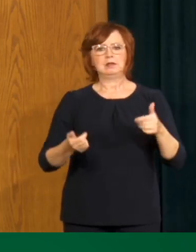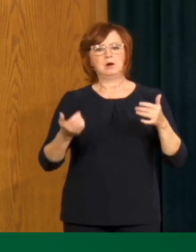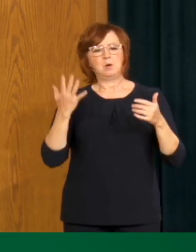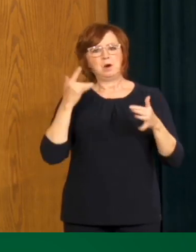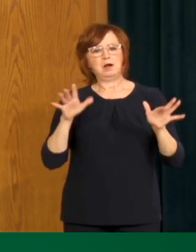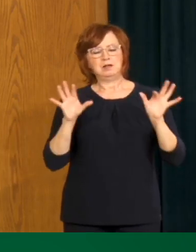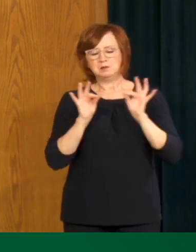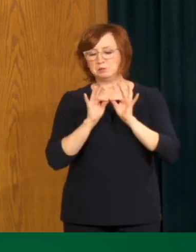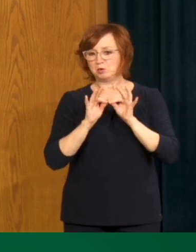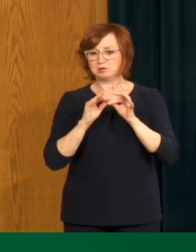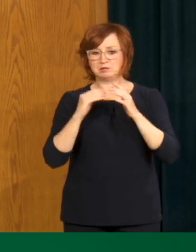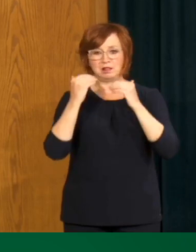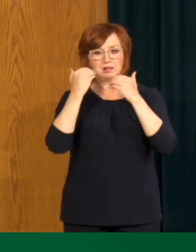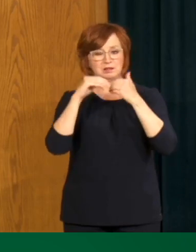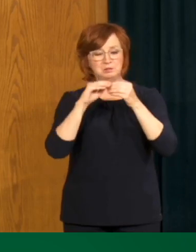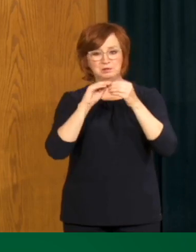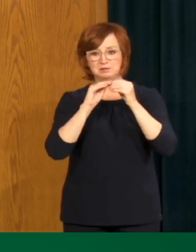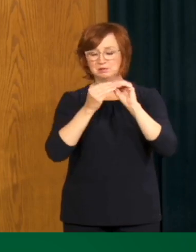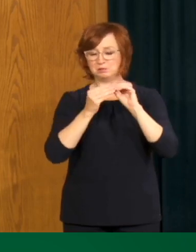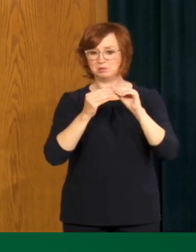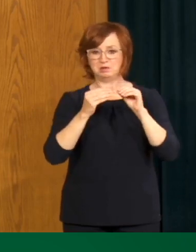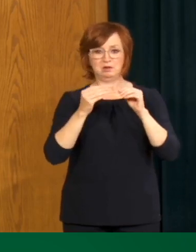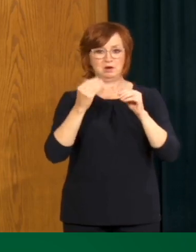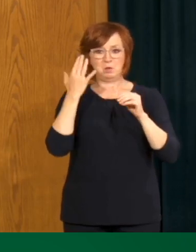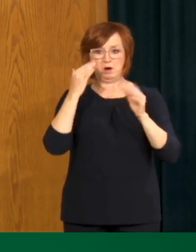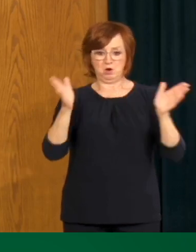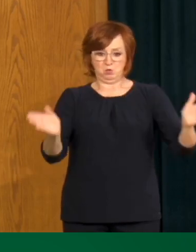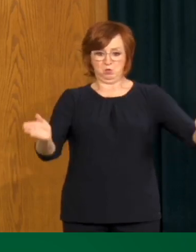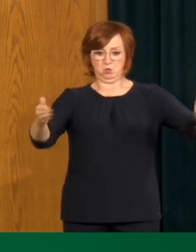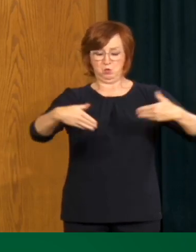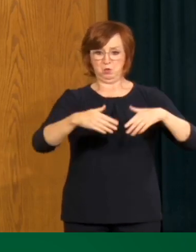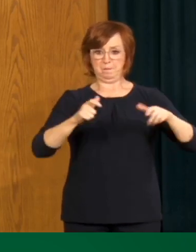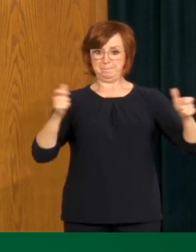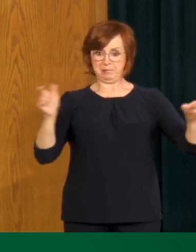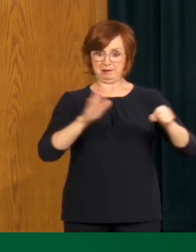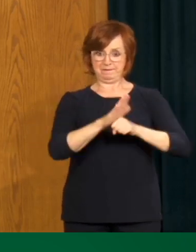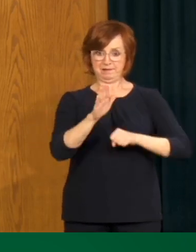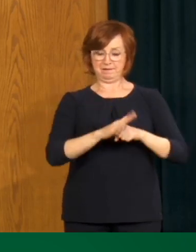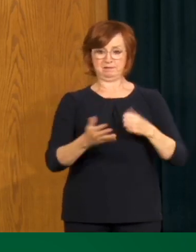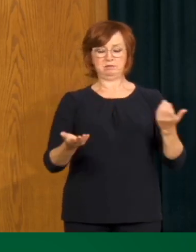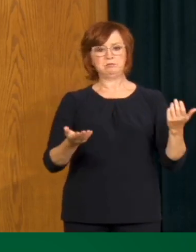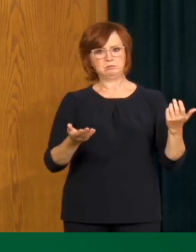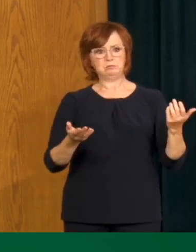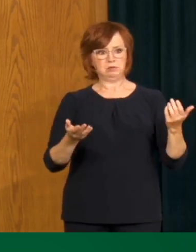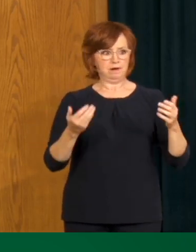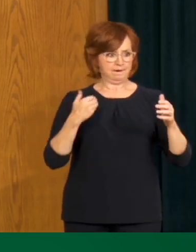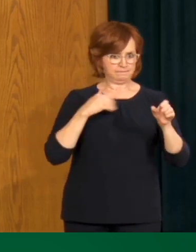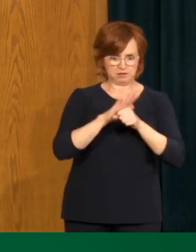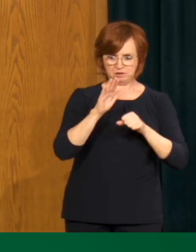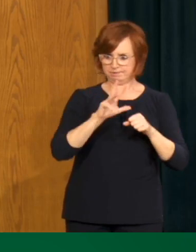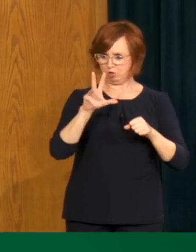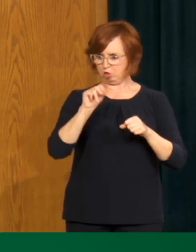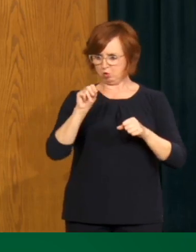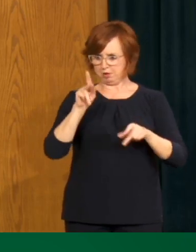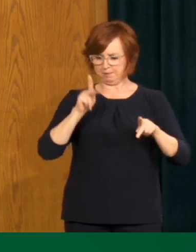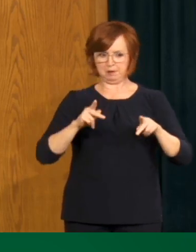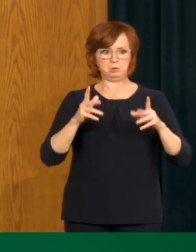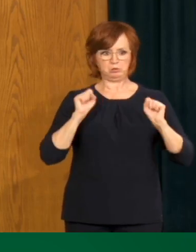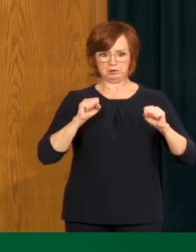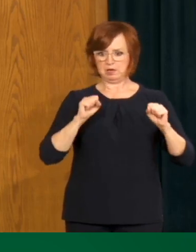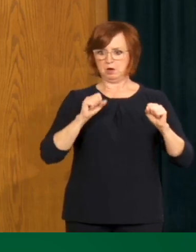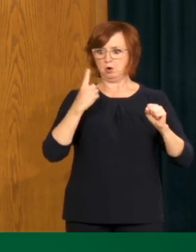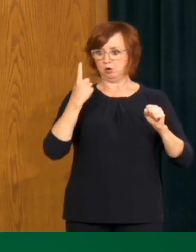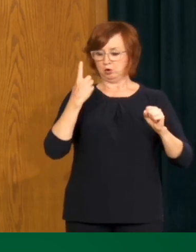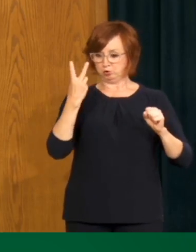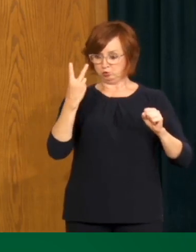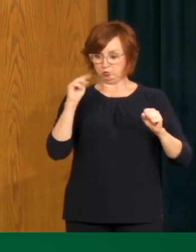30 people indoors. And if you don't have the space, I think it's important, to limit the number of people you want to come, either if it's to grieve